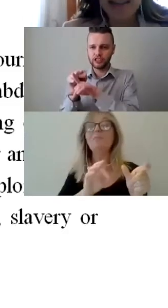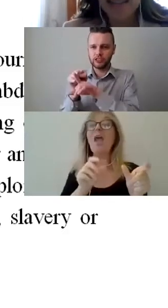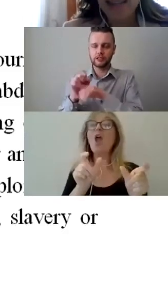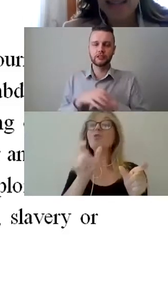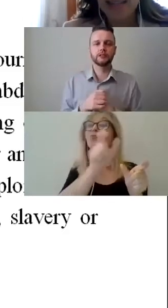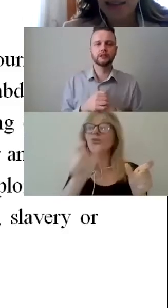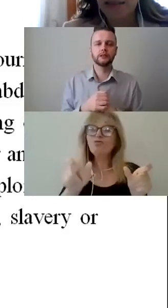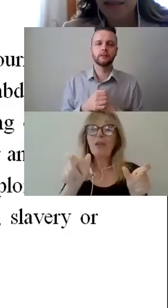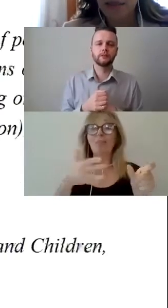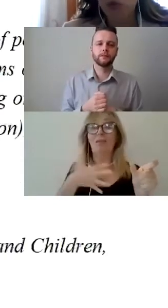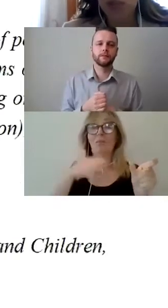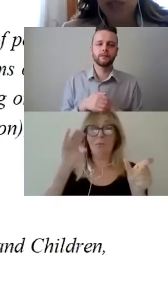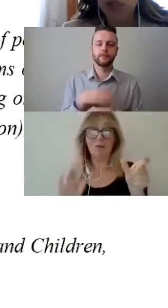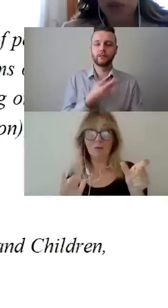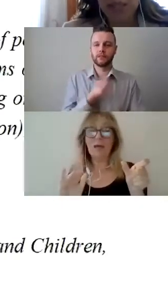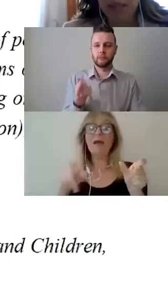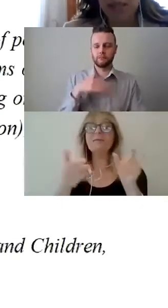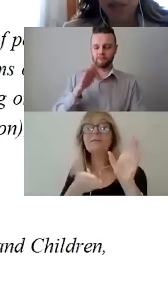of